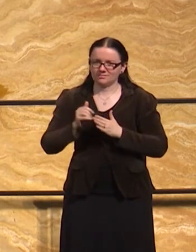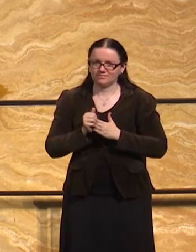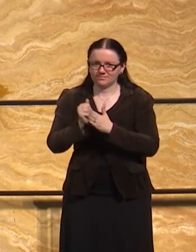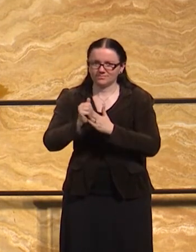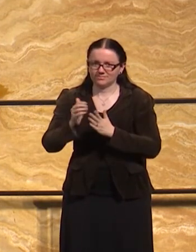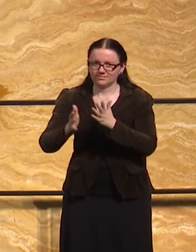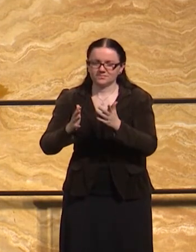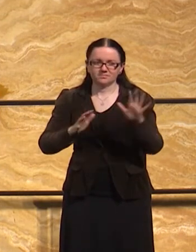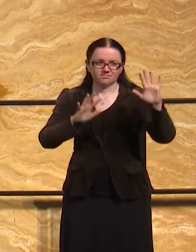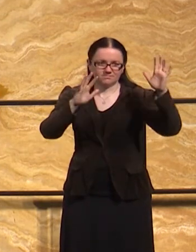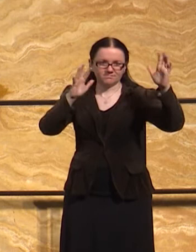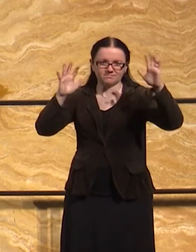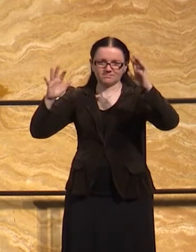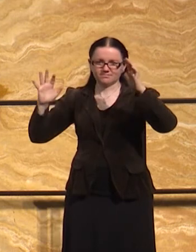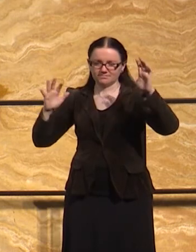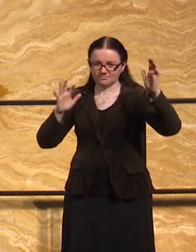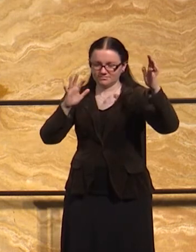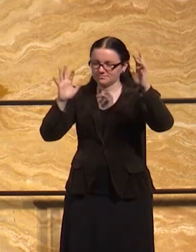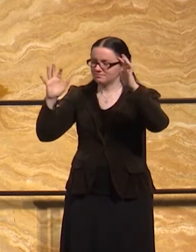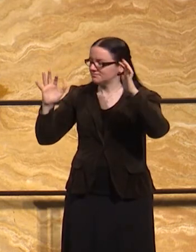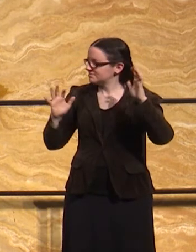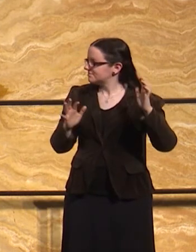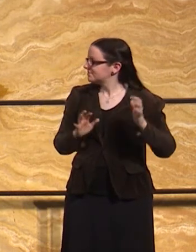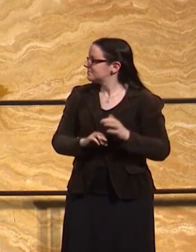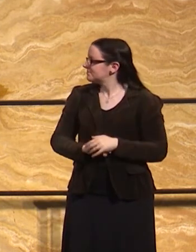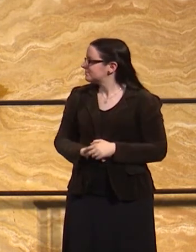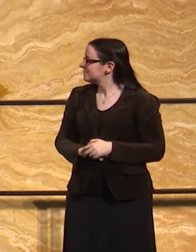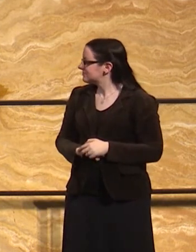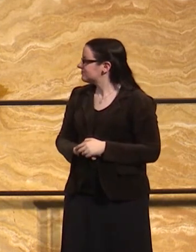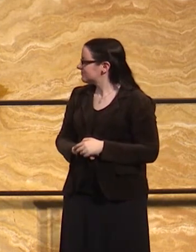And unless, thank you.